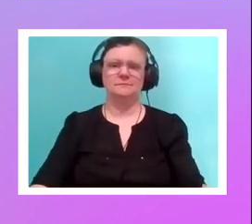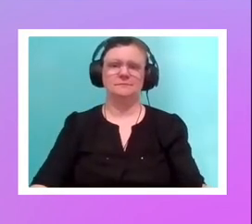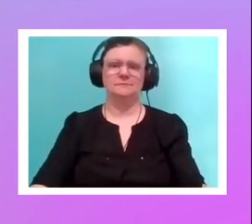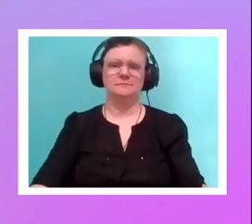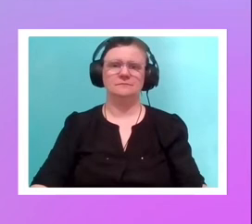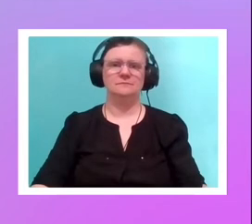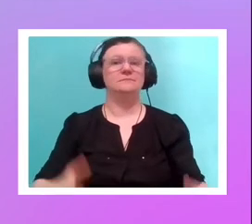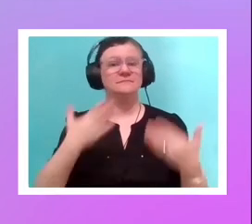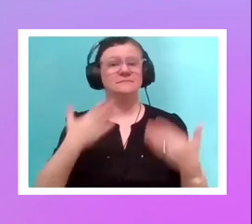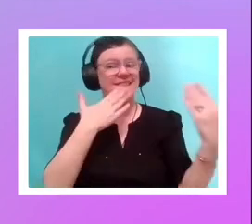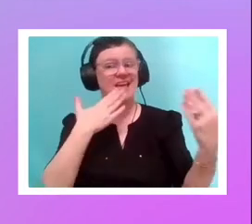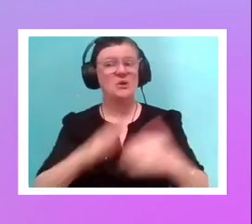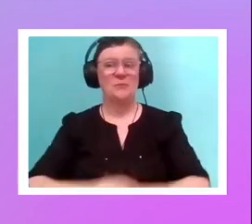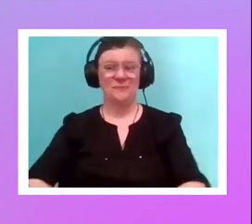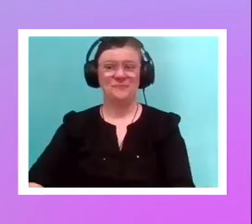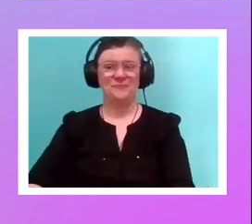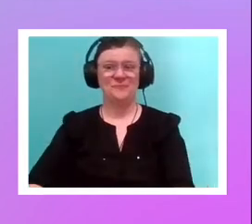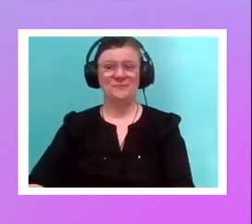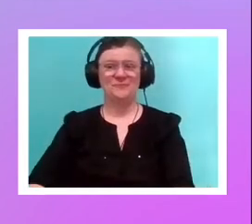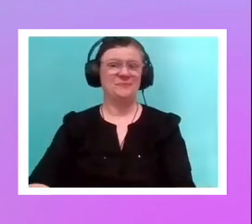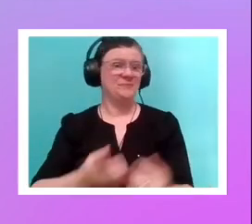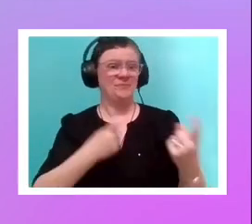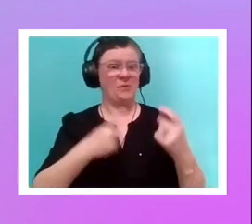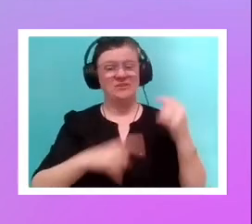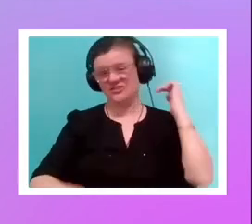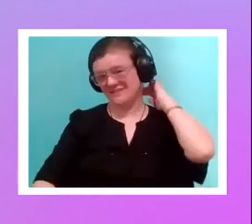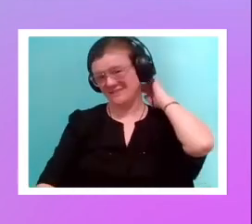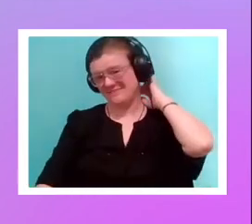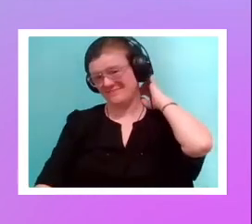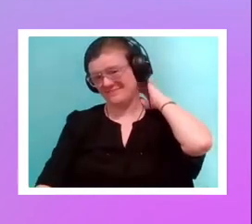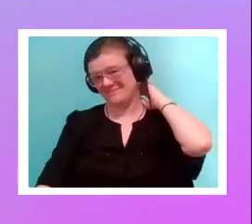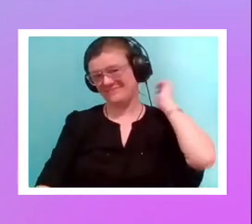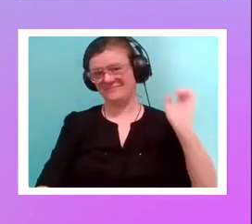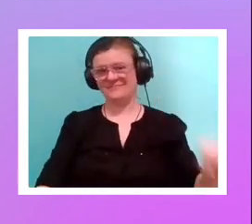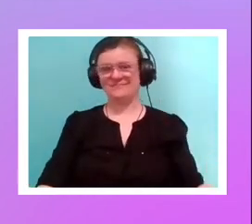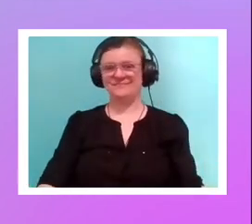So thanks, everyone. Over to questions.